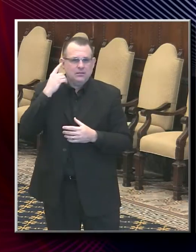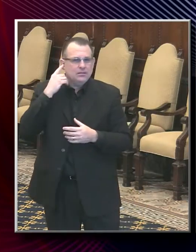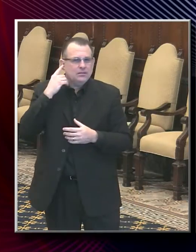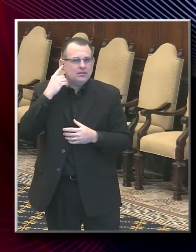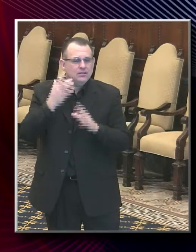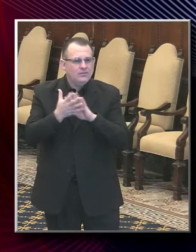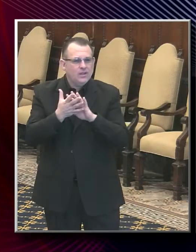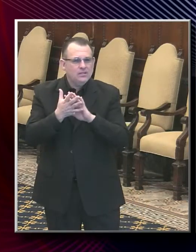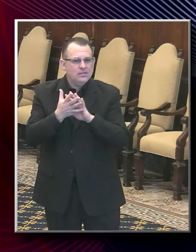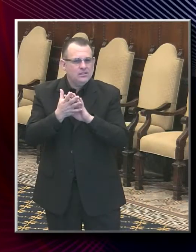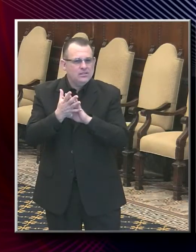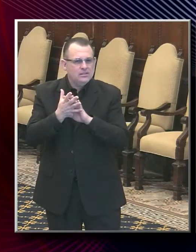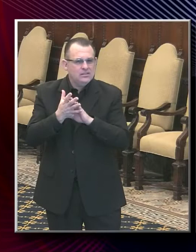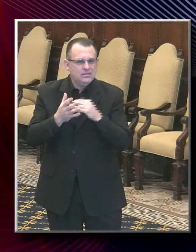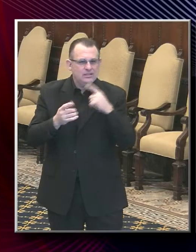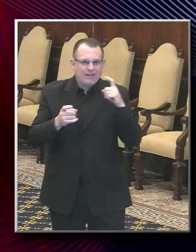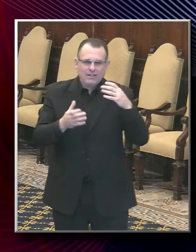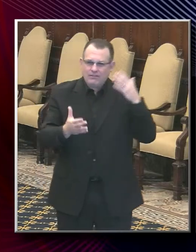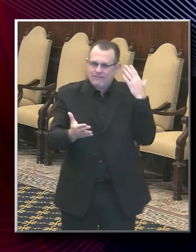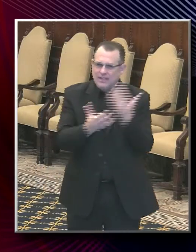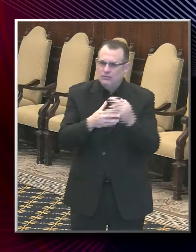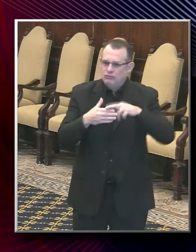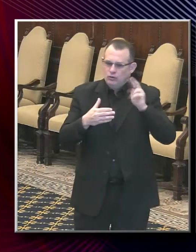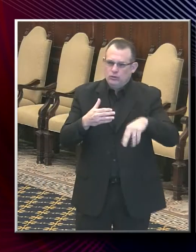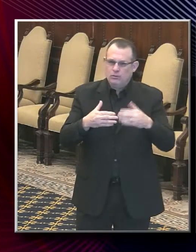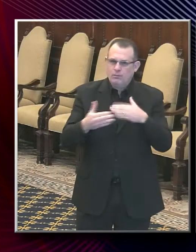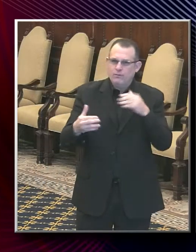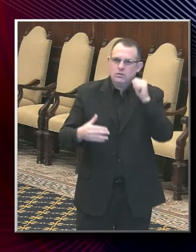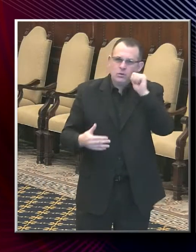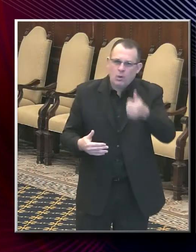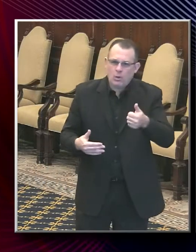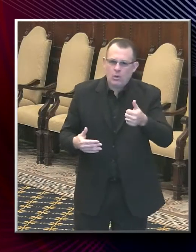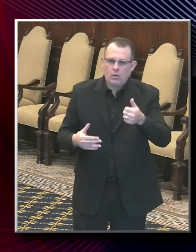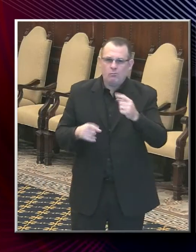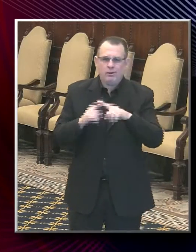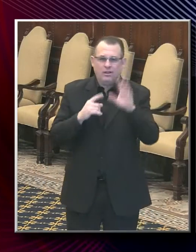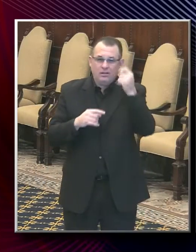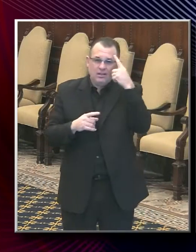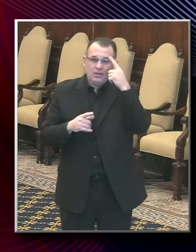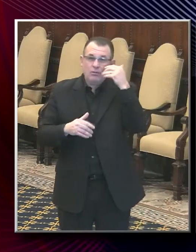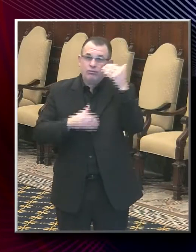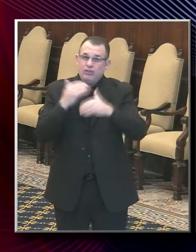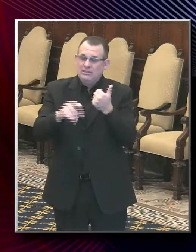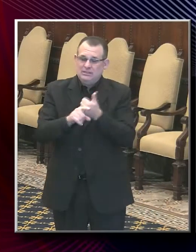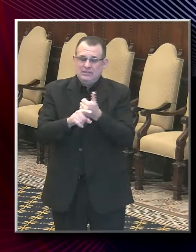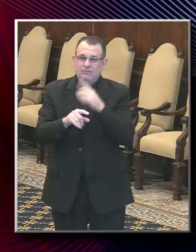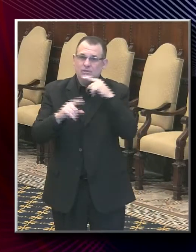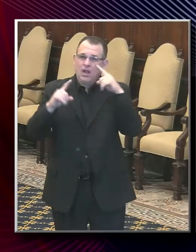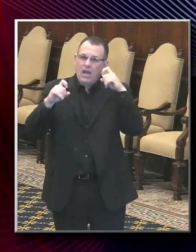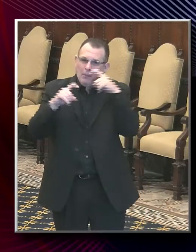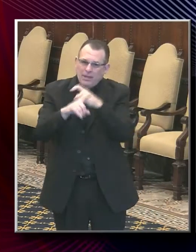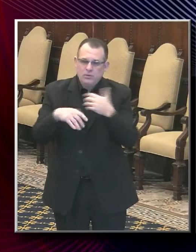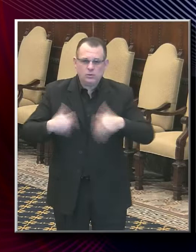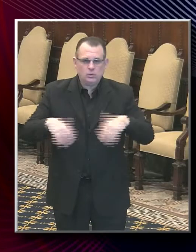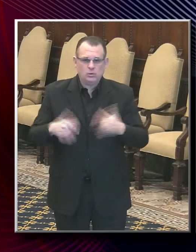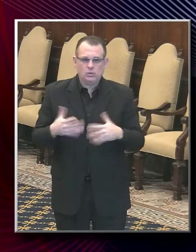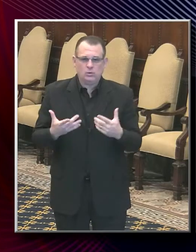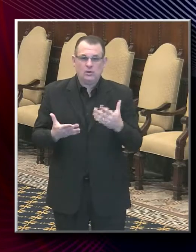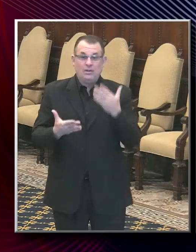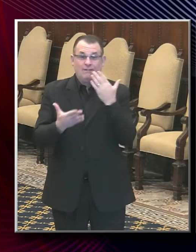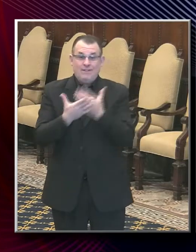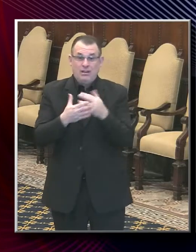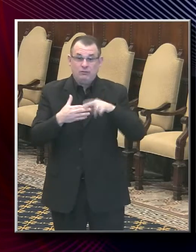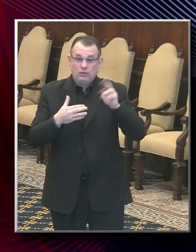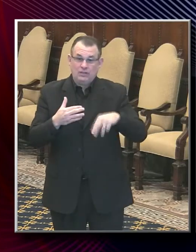should have our validation results by tomorrow. It's more complicated than I thought. We should have our validation results sometime next week, and then we'll have a sense of